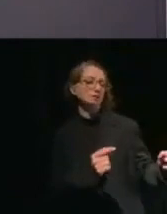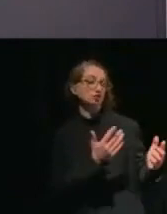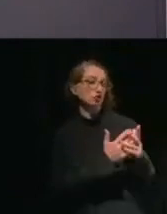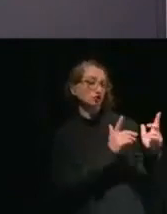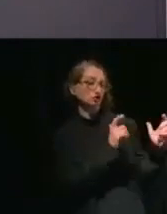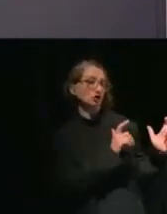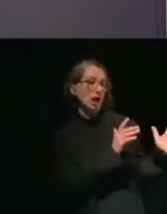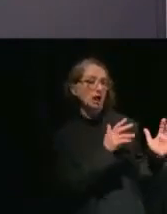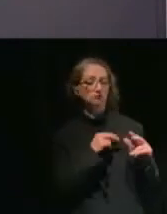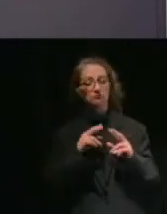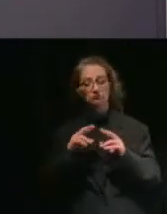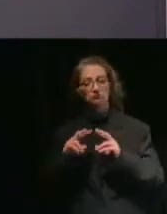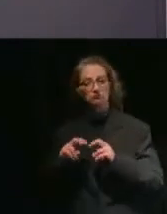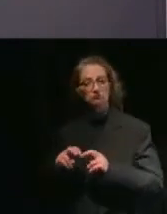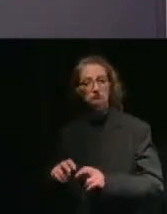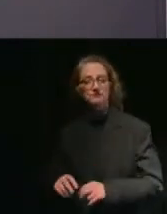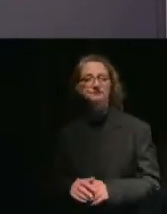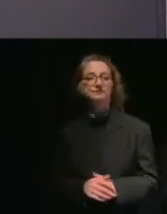1,661,